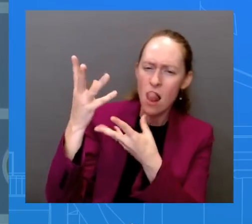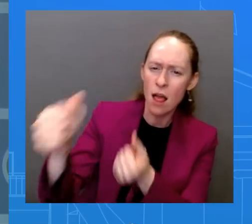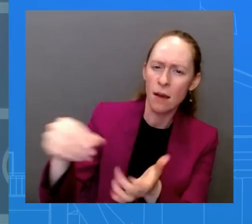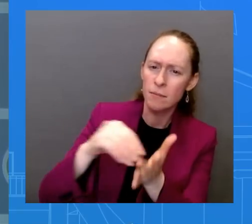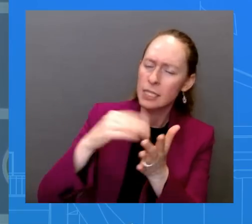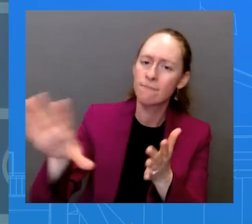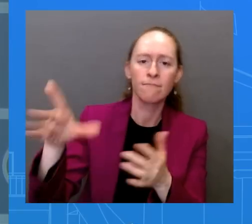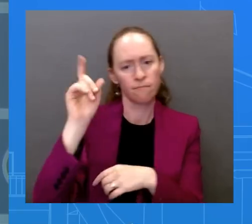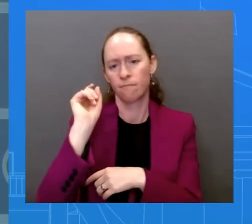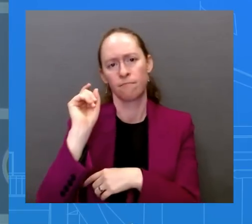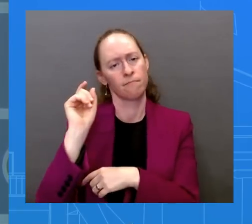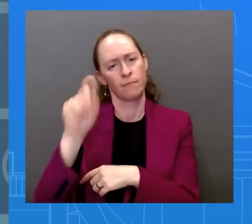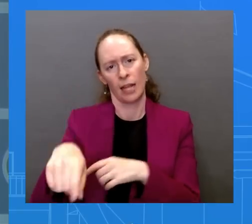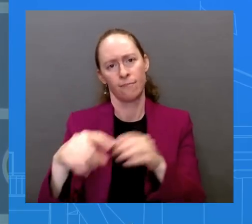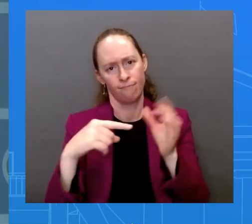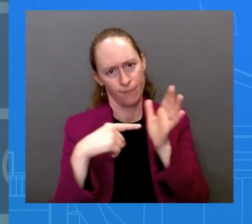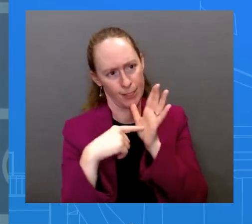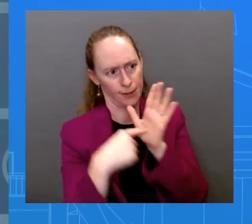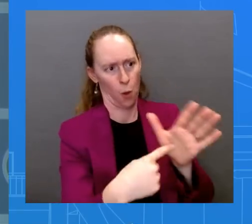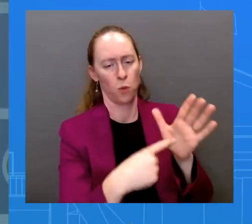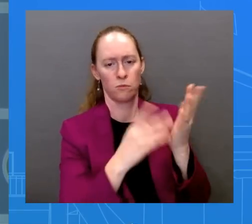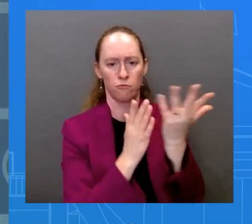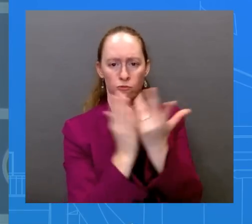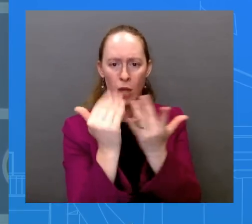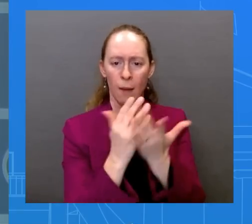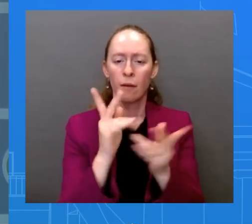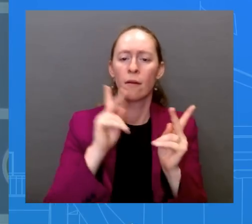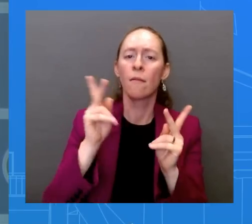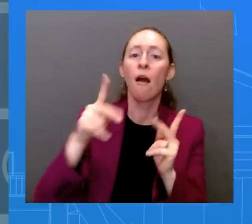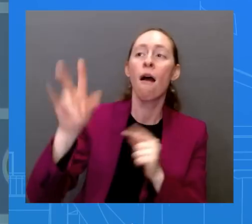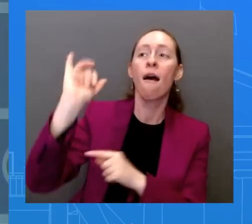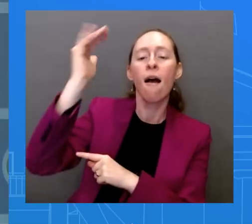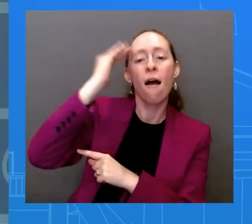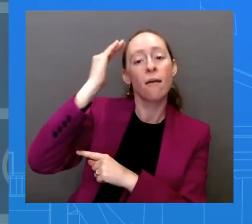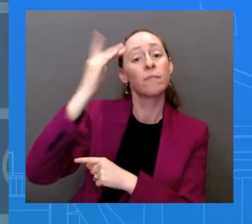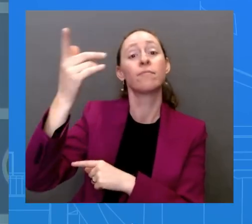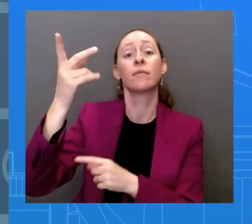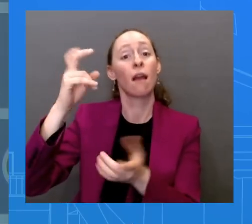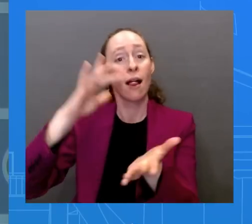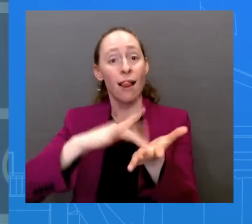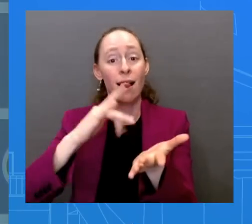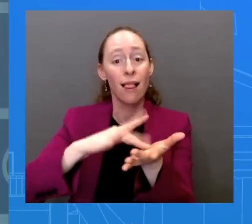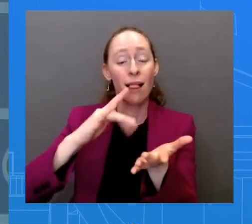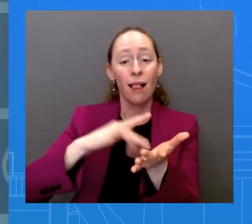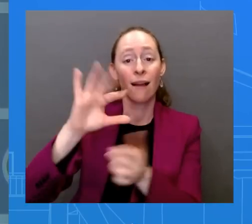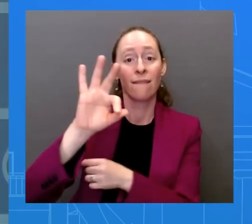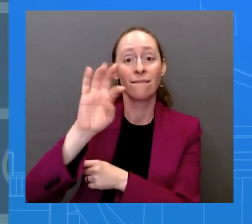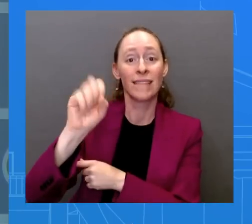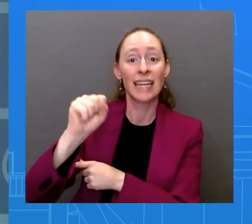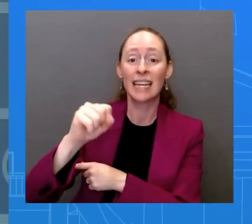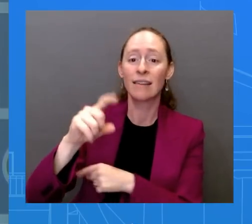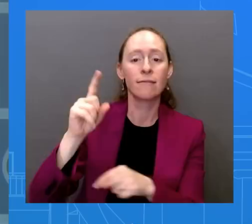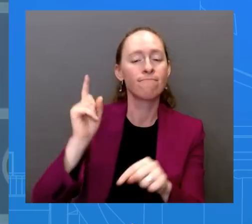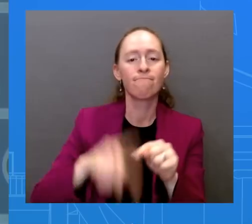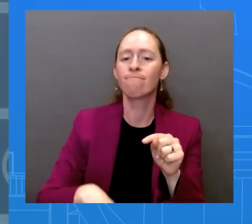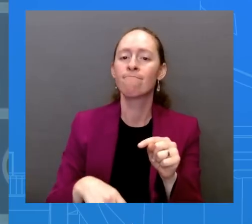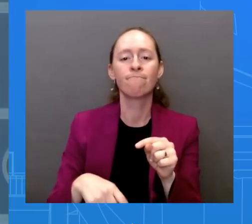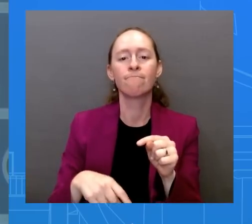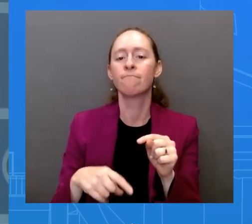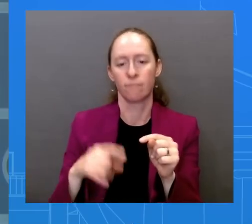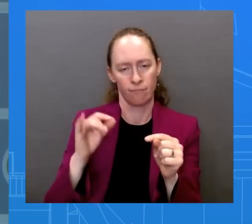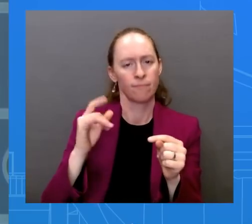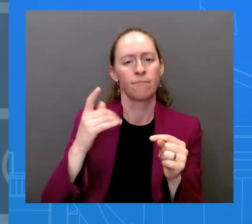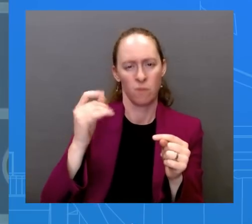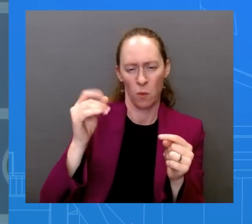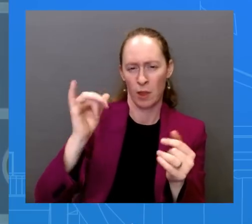and how they used termination fees to make it harder for consumers to switch their service providers. In fact,